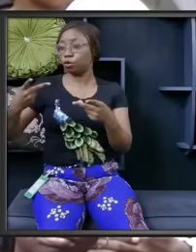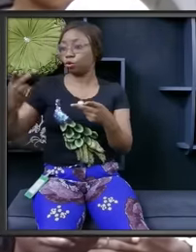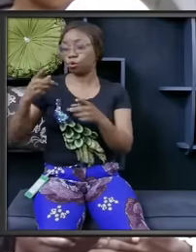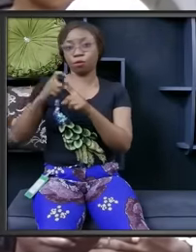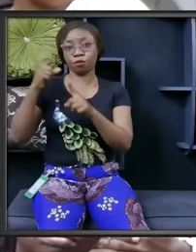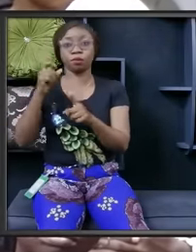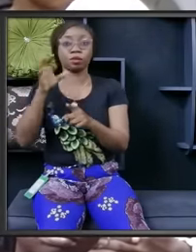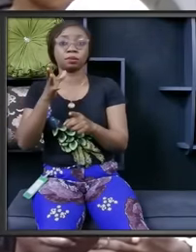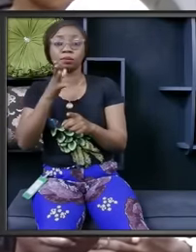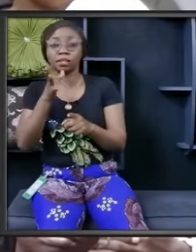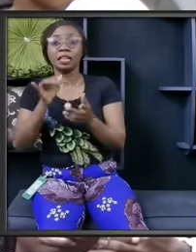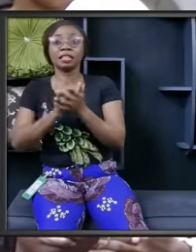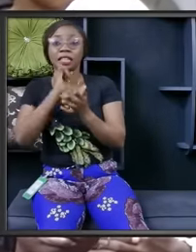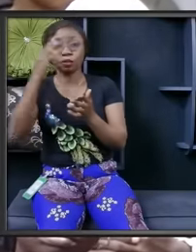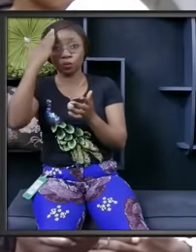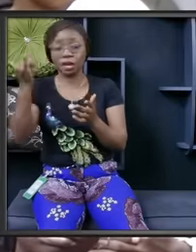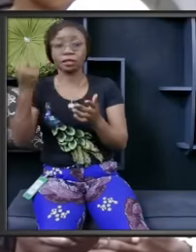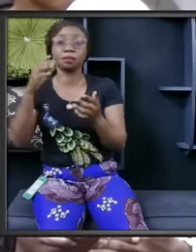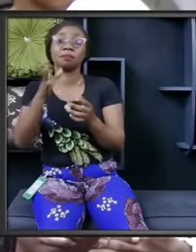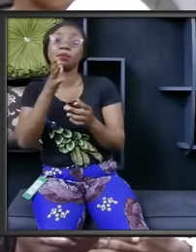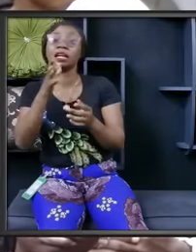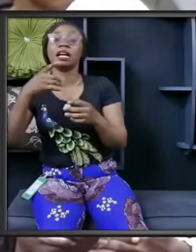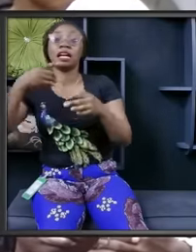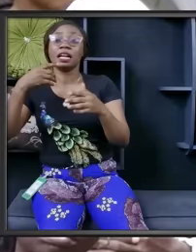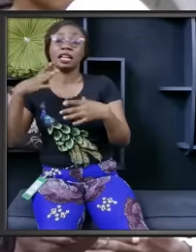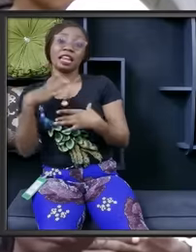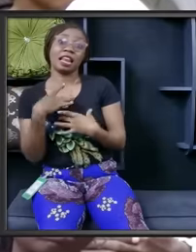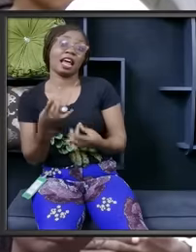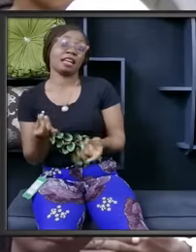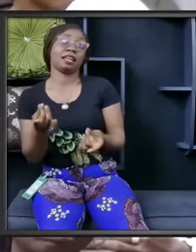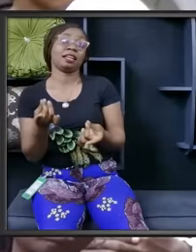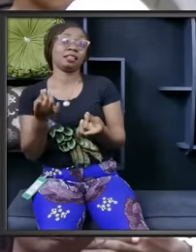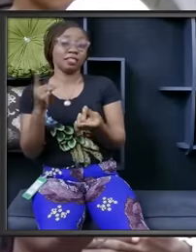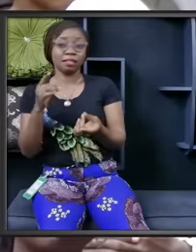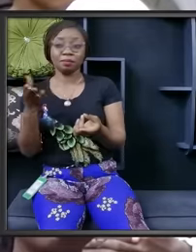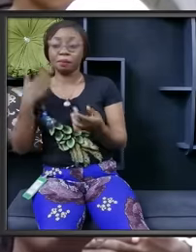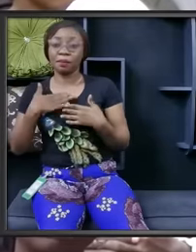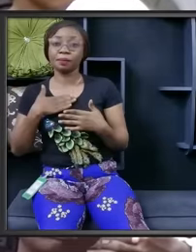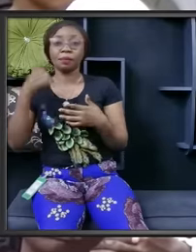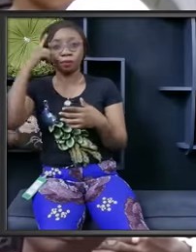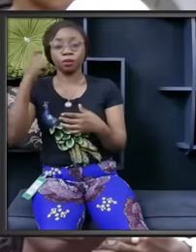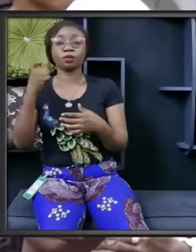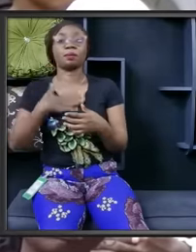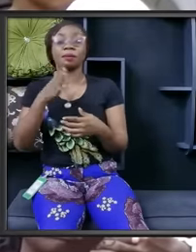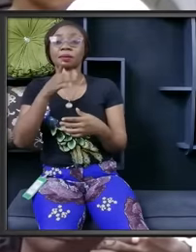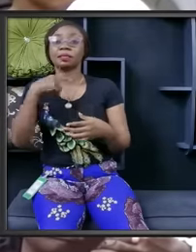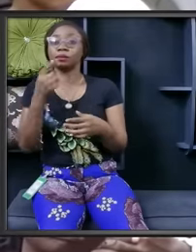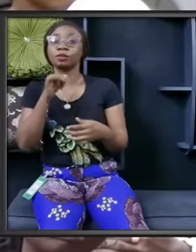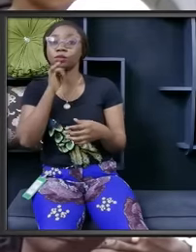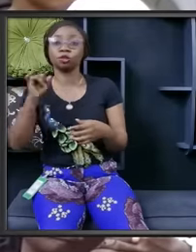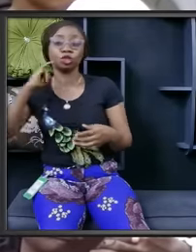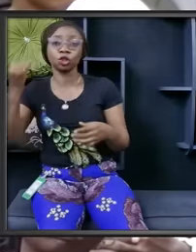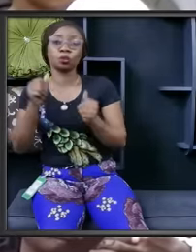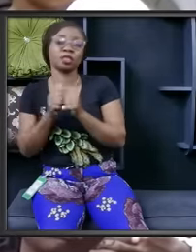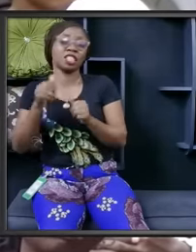Mm-hmm. That is why the mother liked me so much because he said every year I must born one Pekin. Mm. Every year the mother tell me, say, make I no joke with Pekin, say no get.